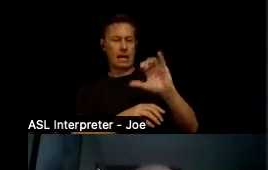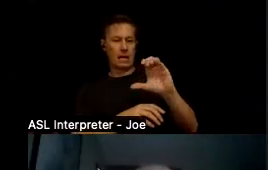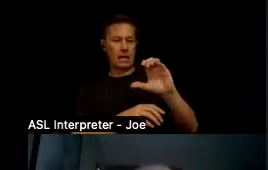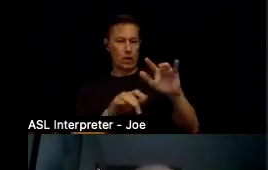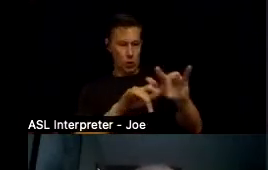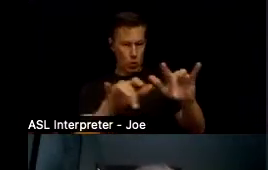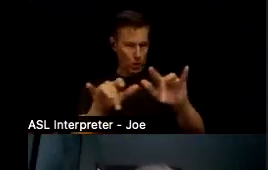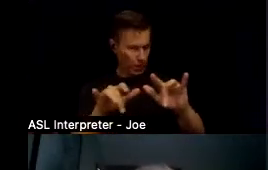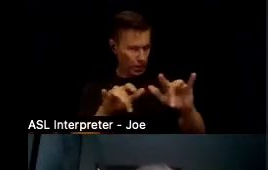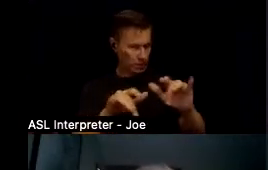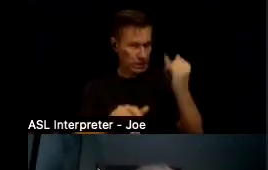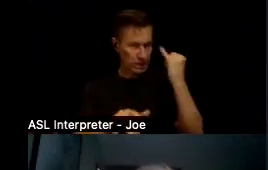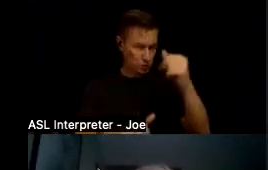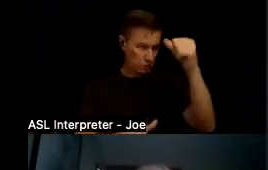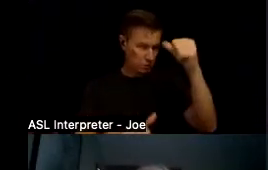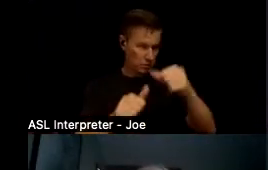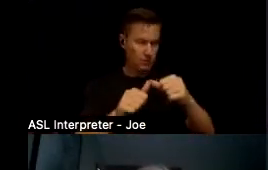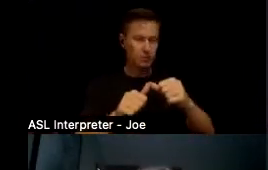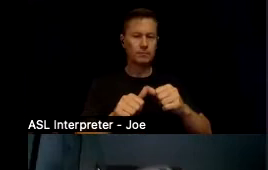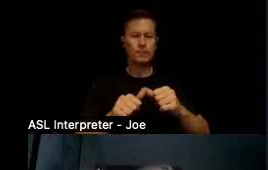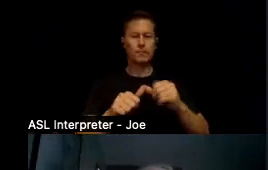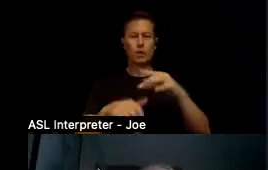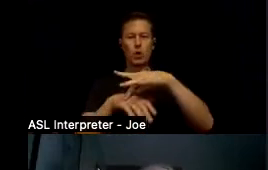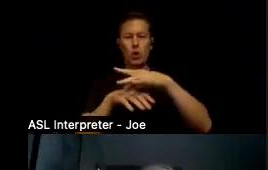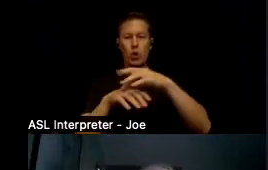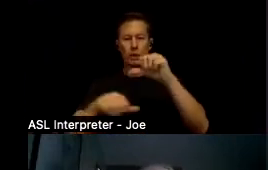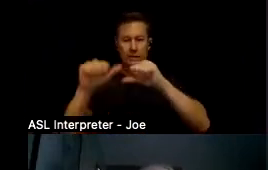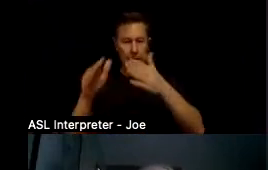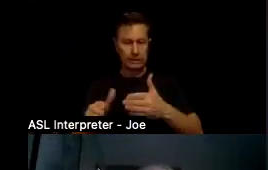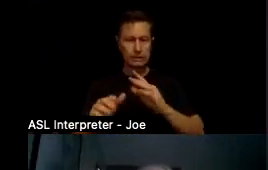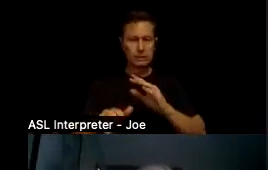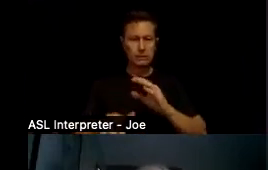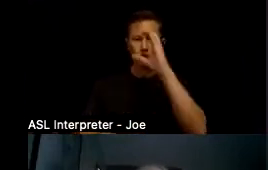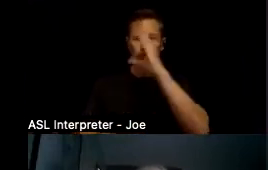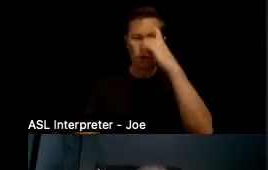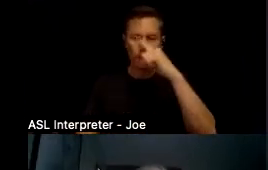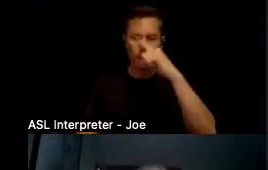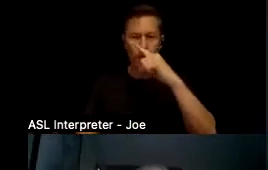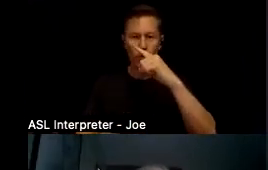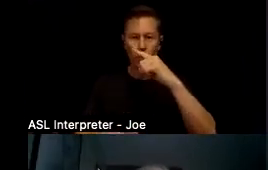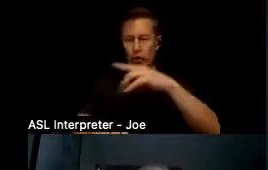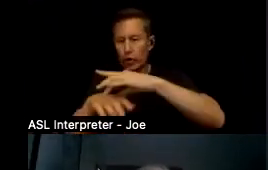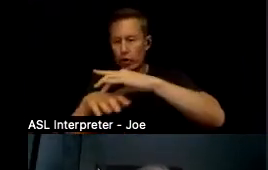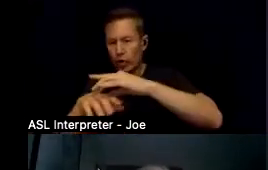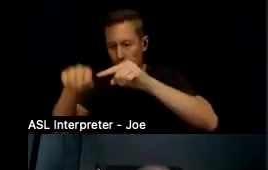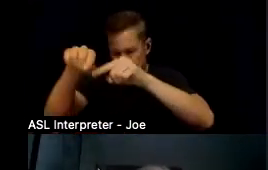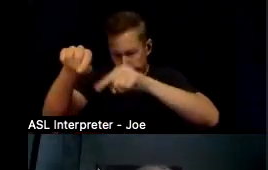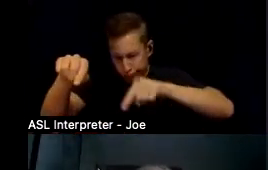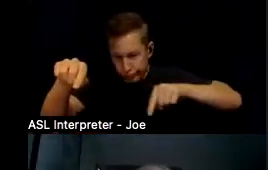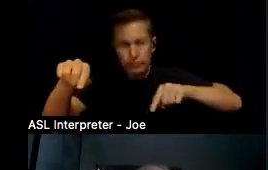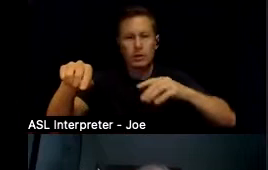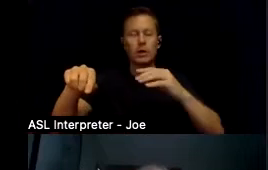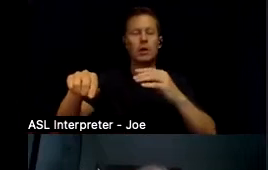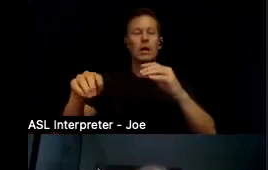went out to look for signs of surface rupture. So when an earthquake happens, earthquakes happen at depth